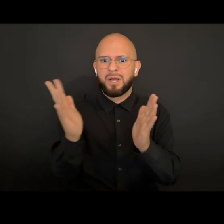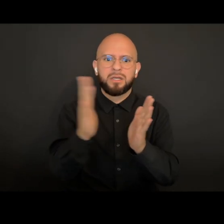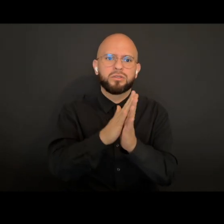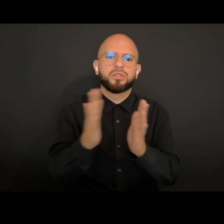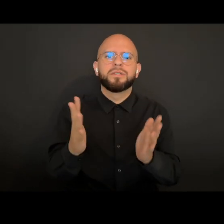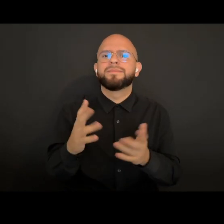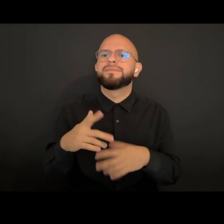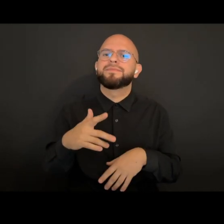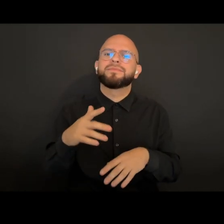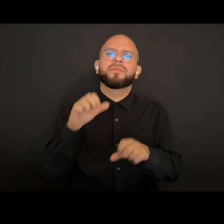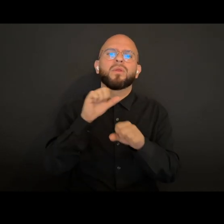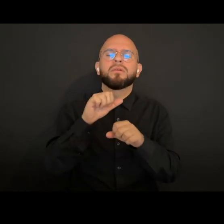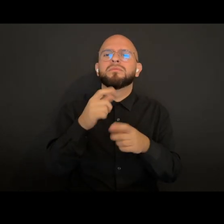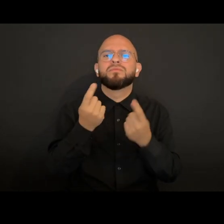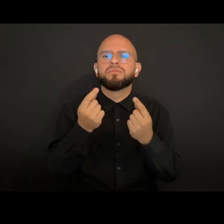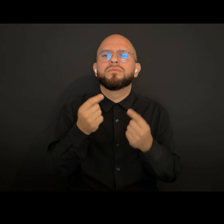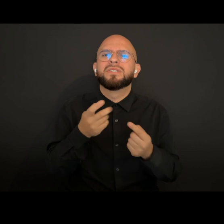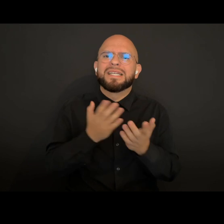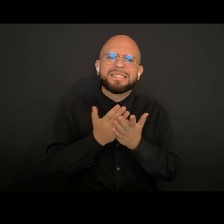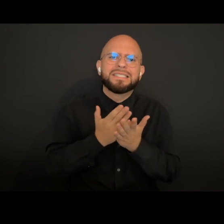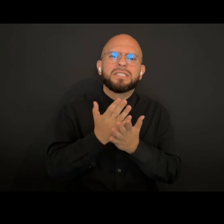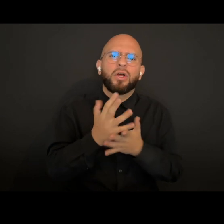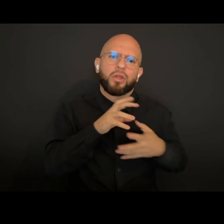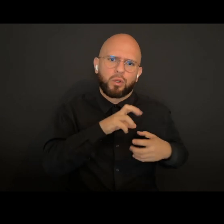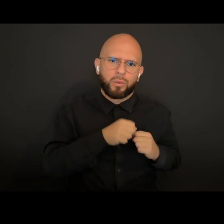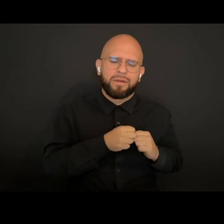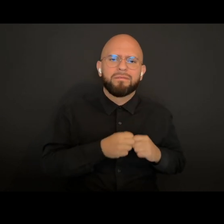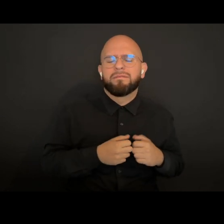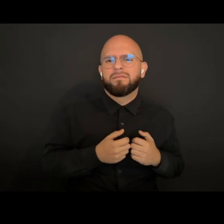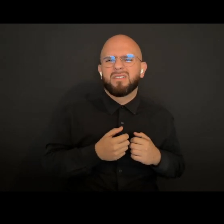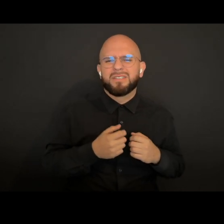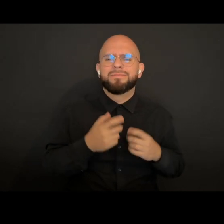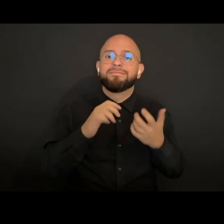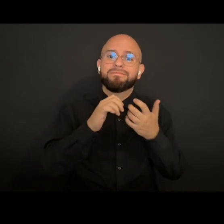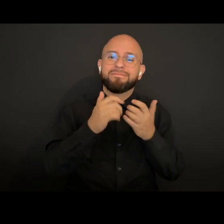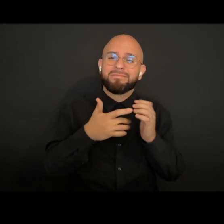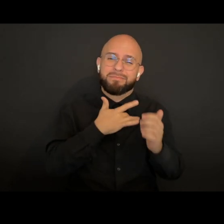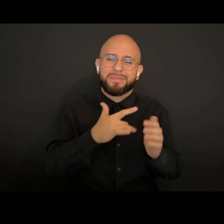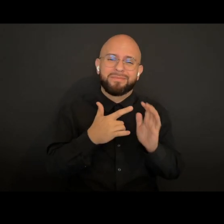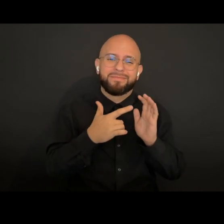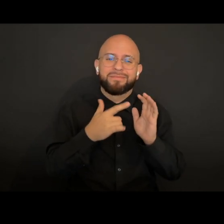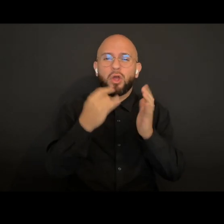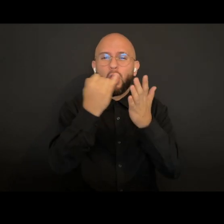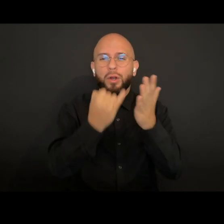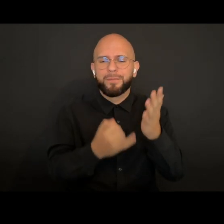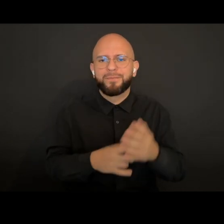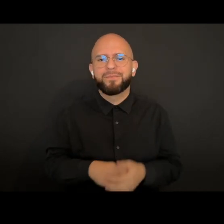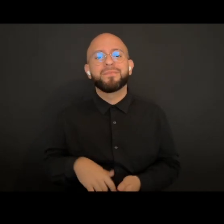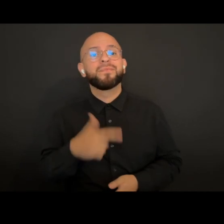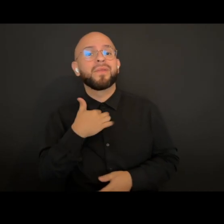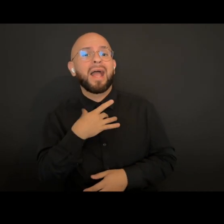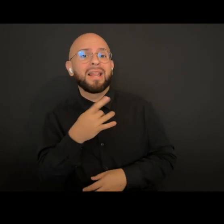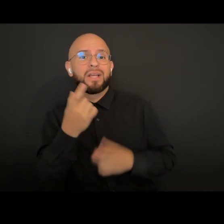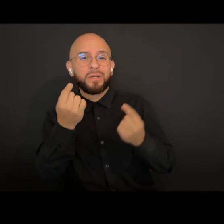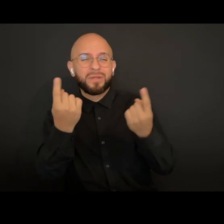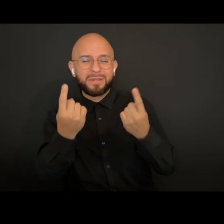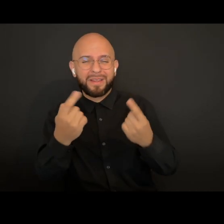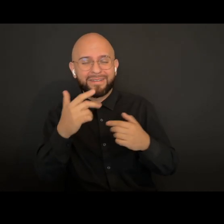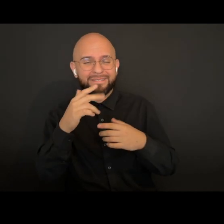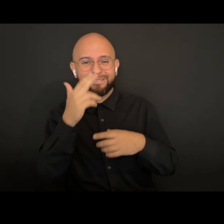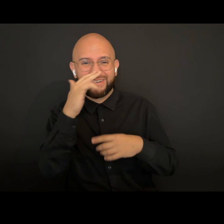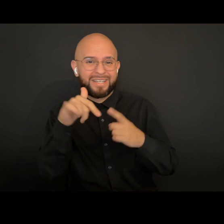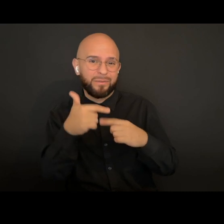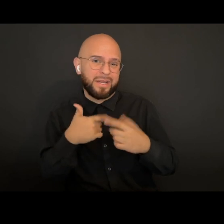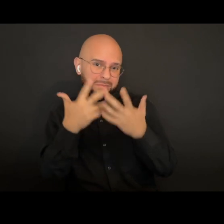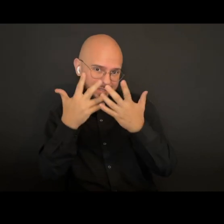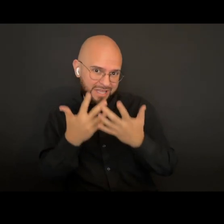time by making or displaying art. I like doing something funny when I'm sad. Like